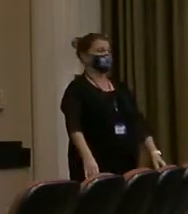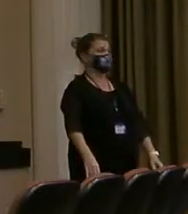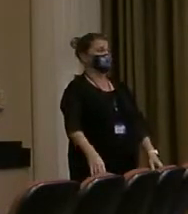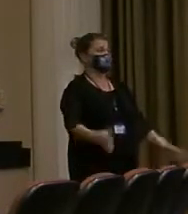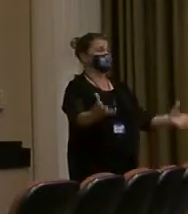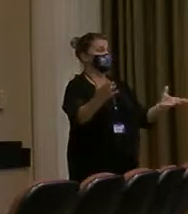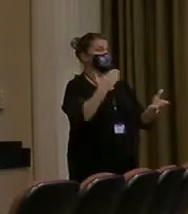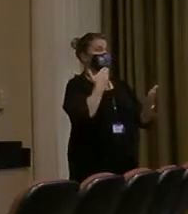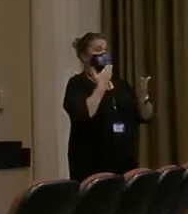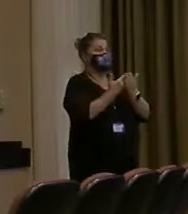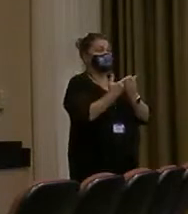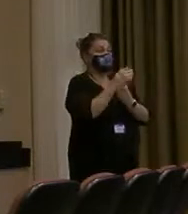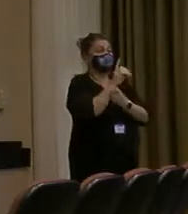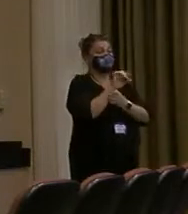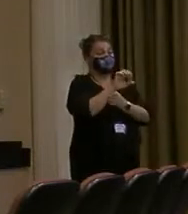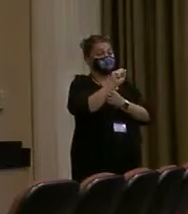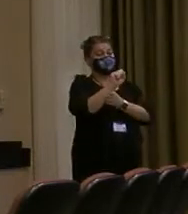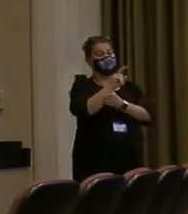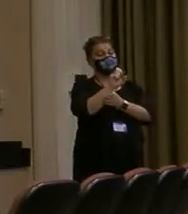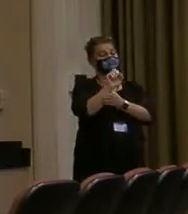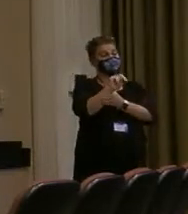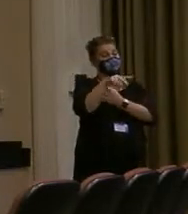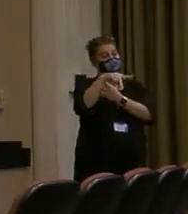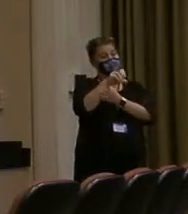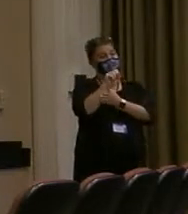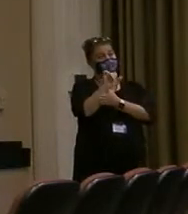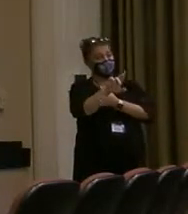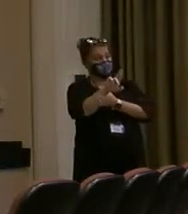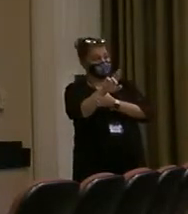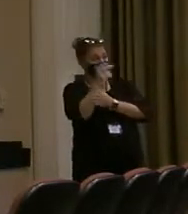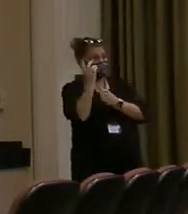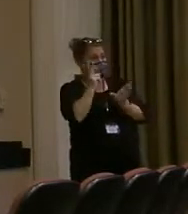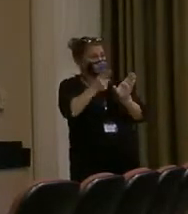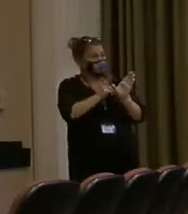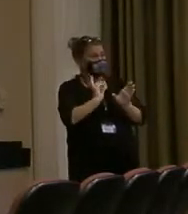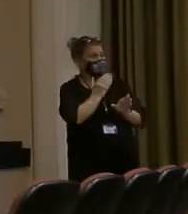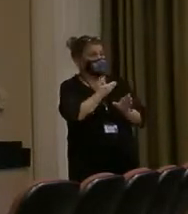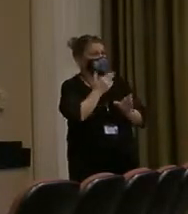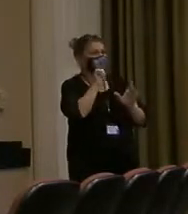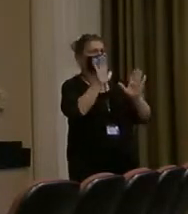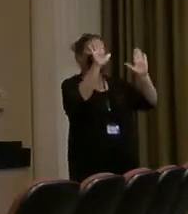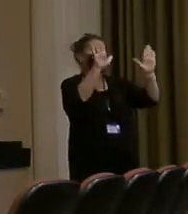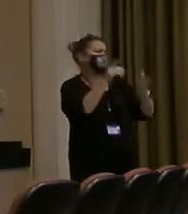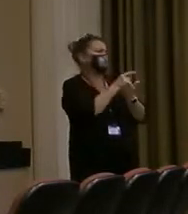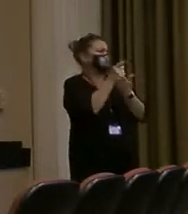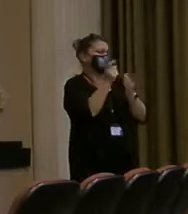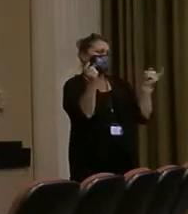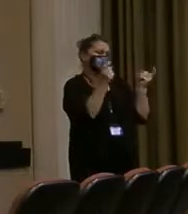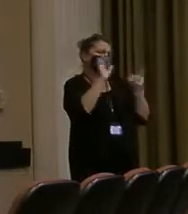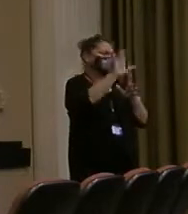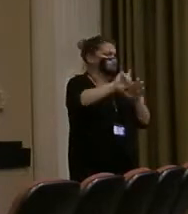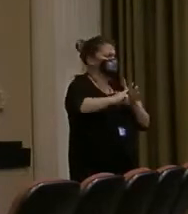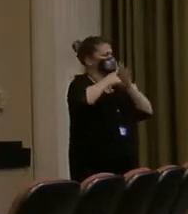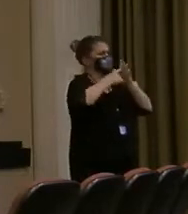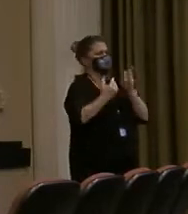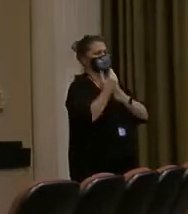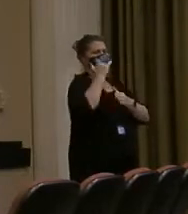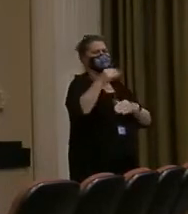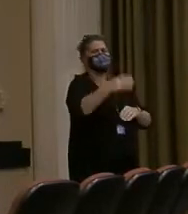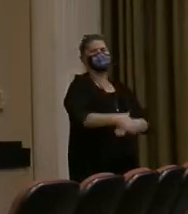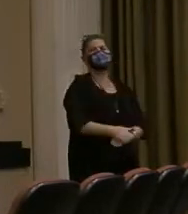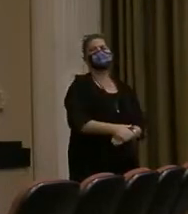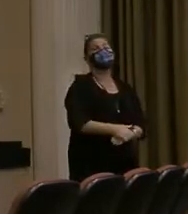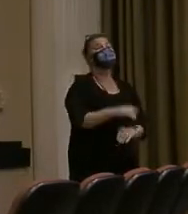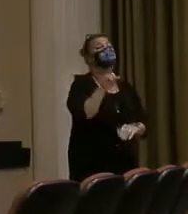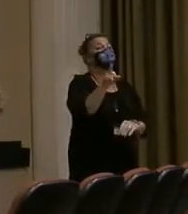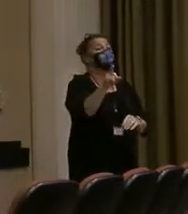And I want to thank Dr. Susan Poser for joining us. And this has been a wonderful week to celebrate her inauguration.